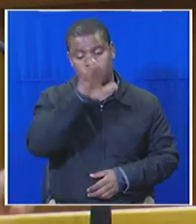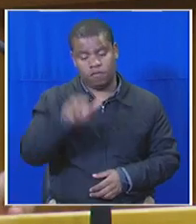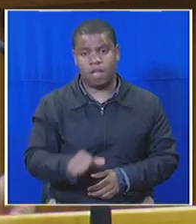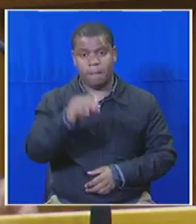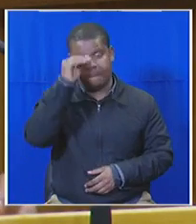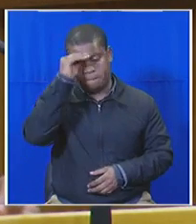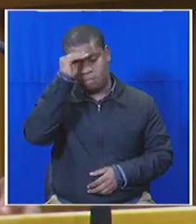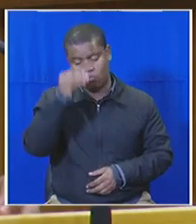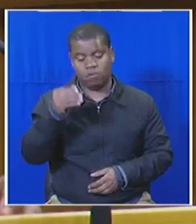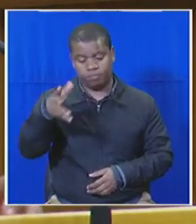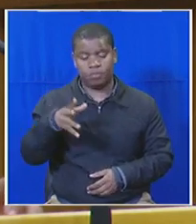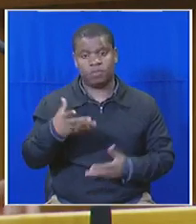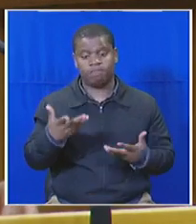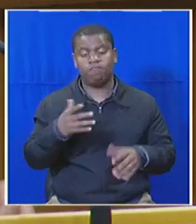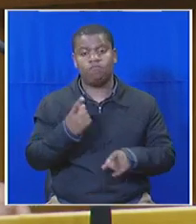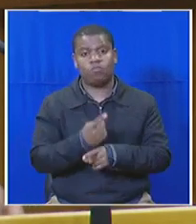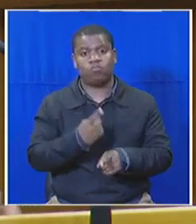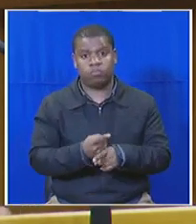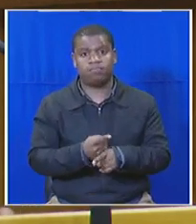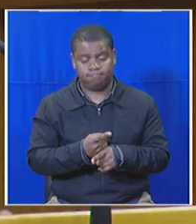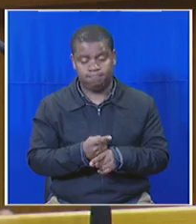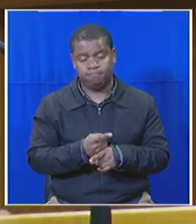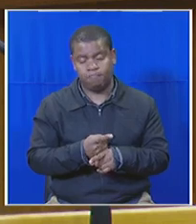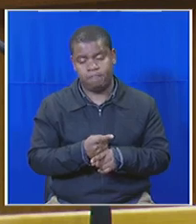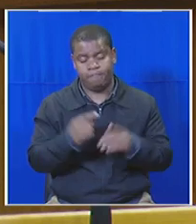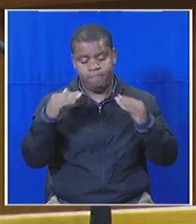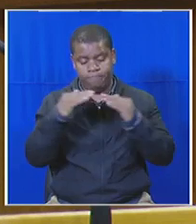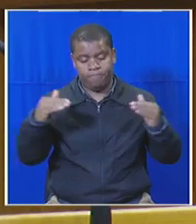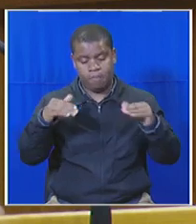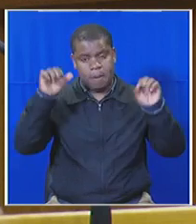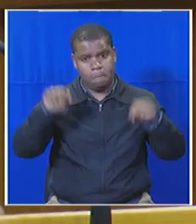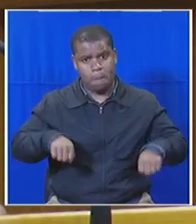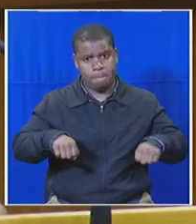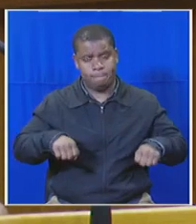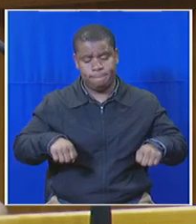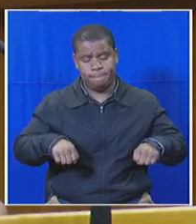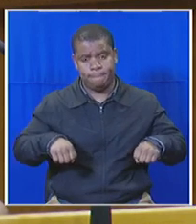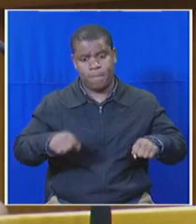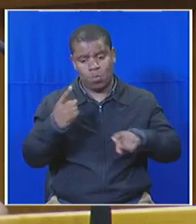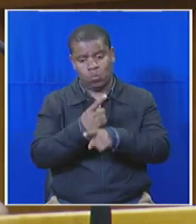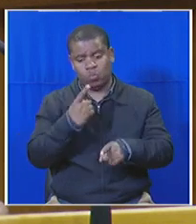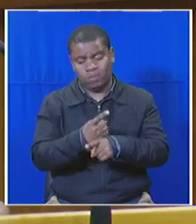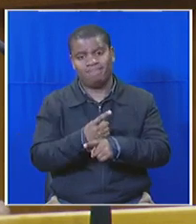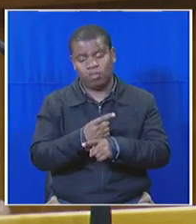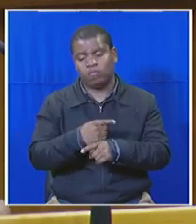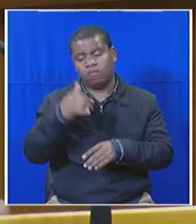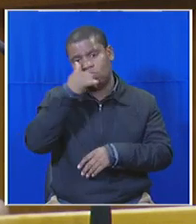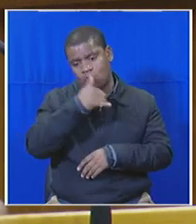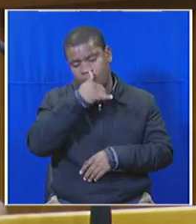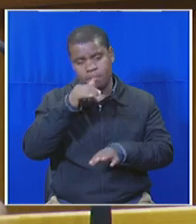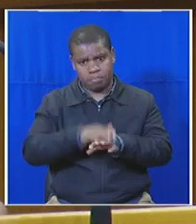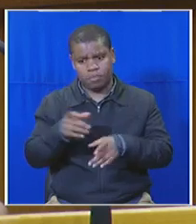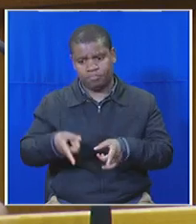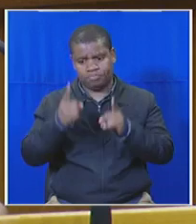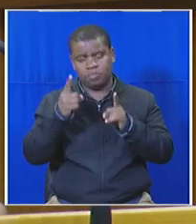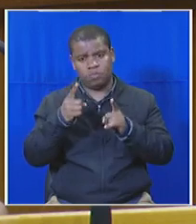thin blue line which stands between our treasured democracy and anarchy, our last line of defense against criminal lawlessness. It is a